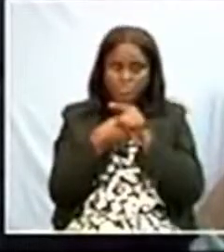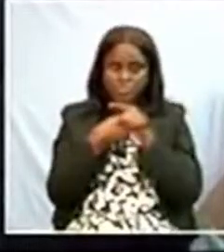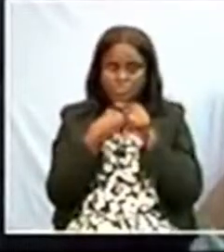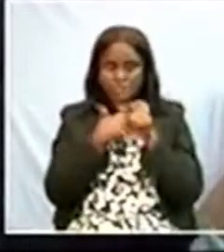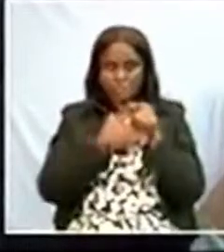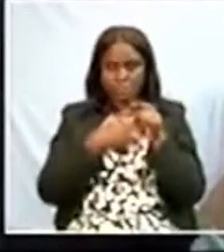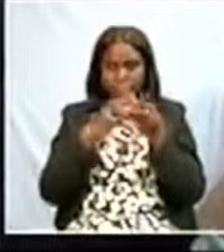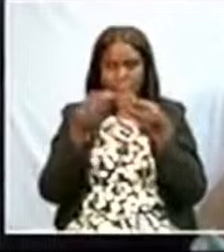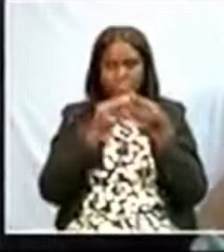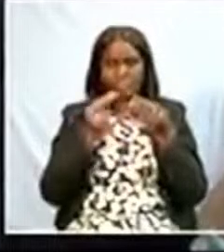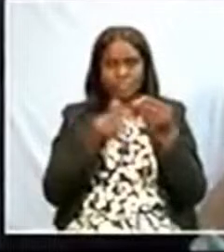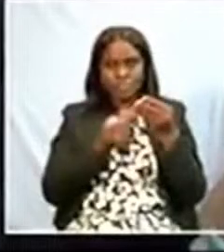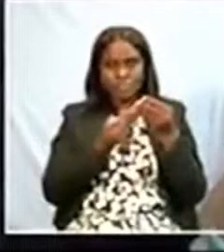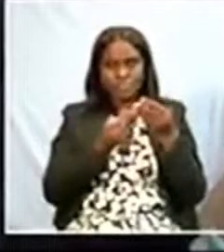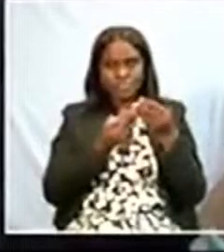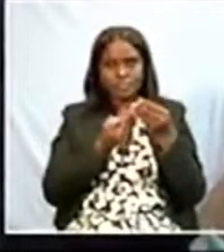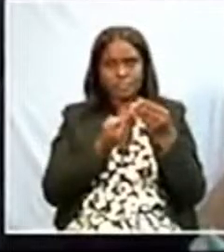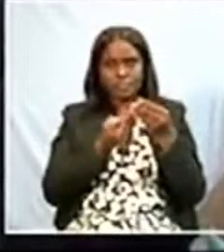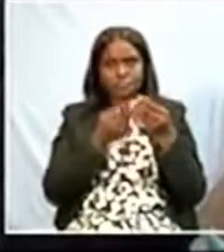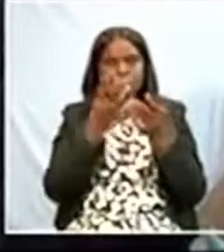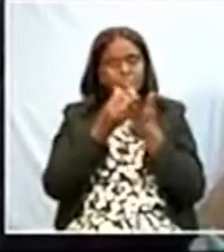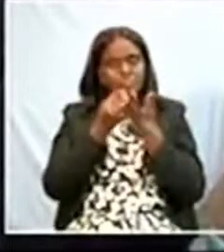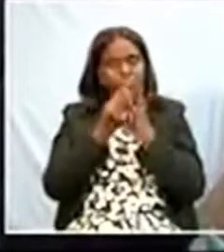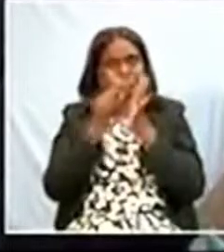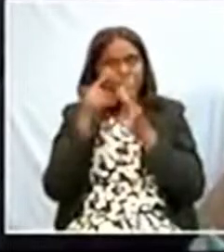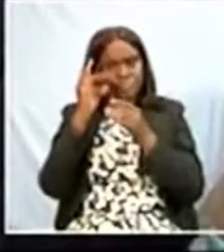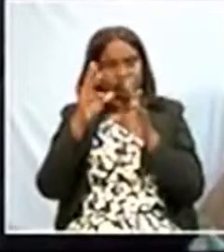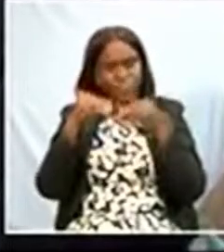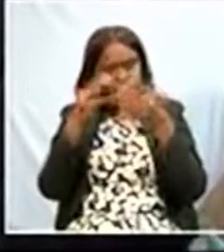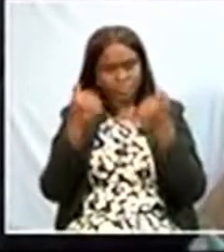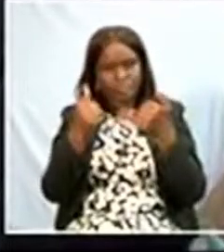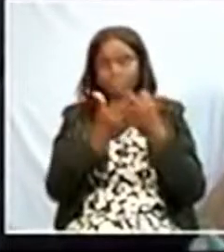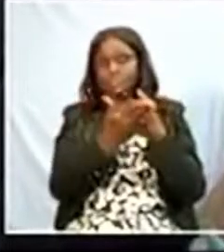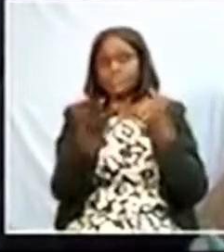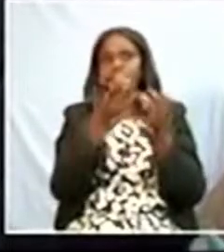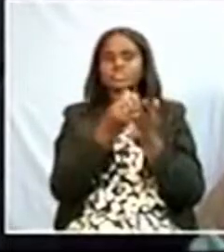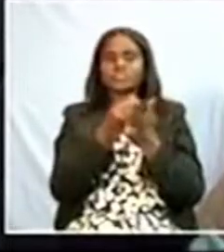give us, the Treasury will release the money.